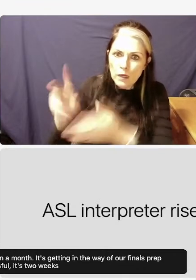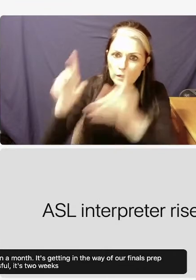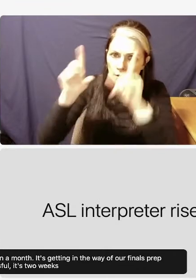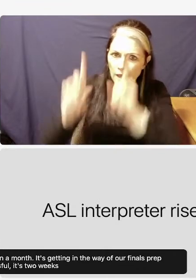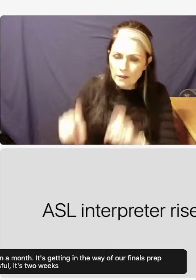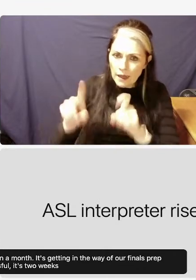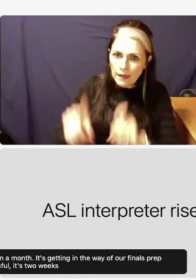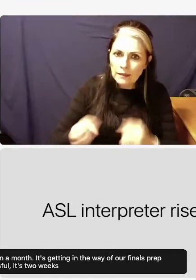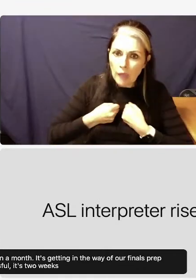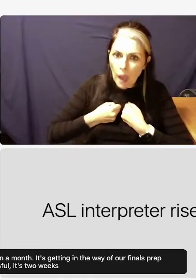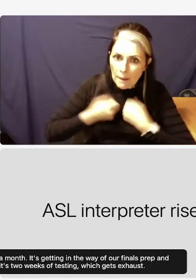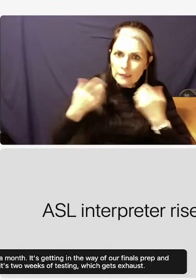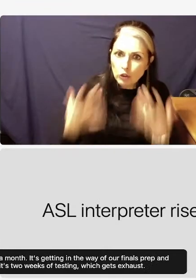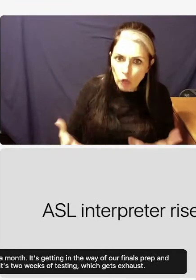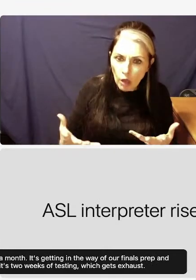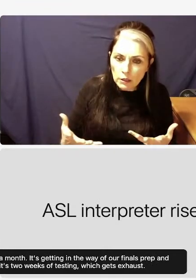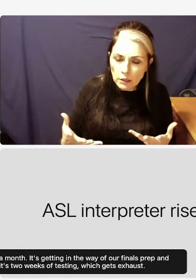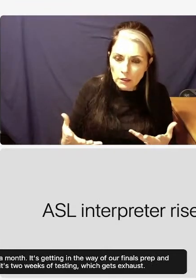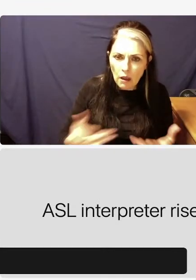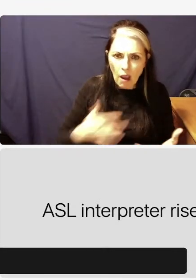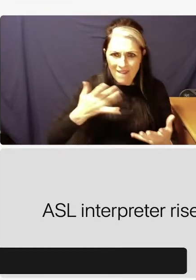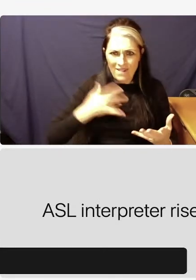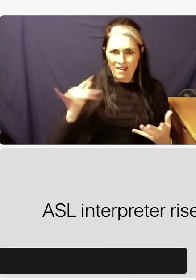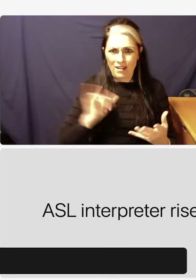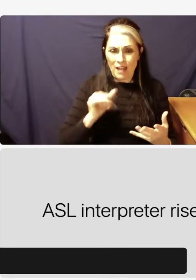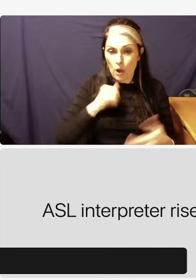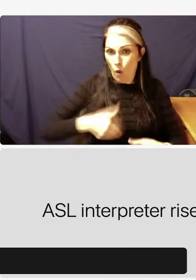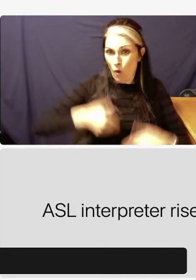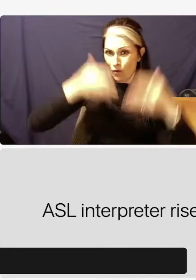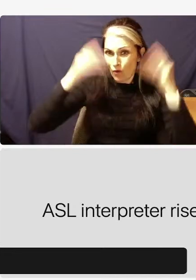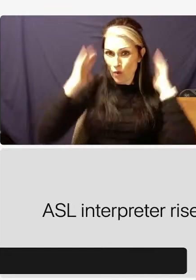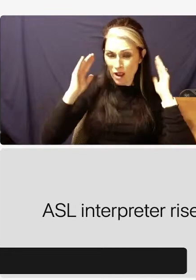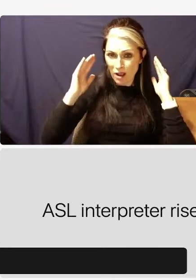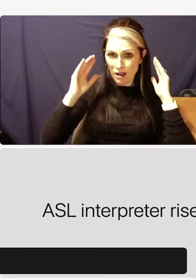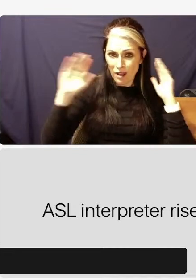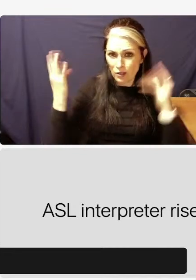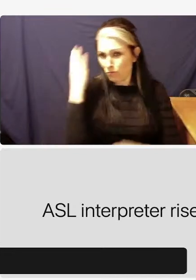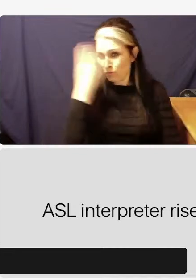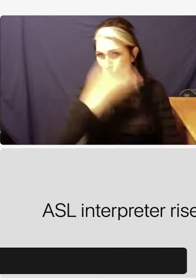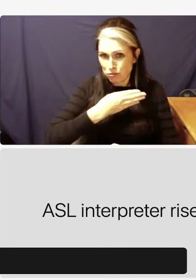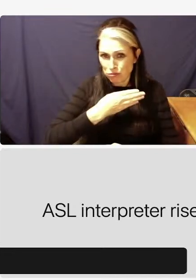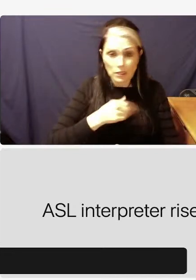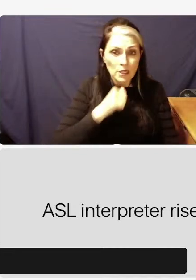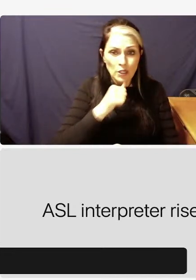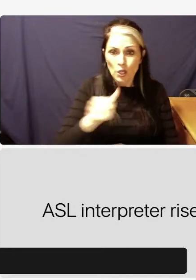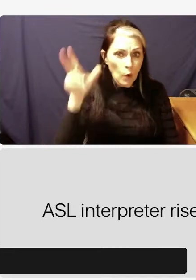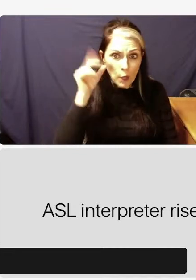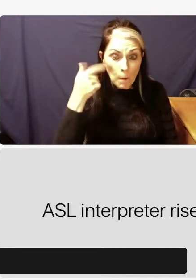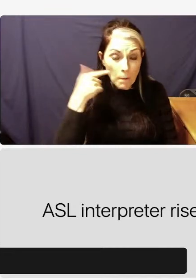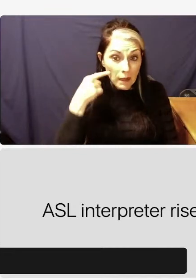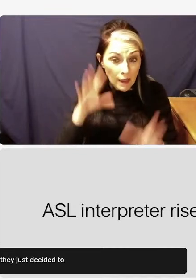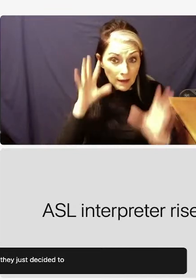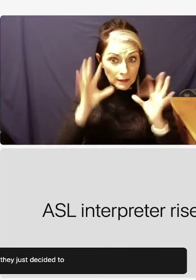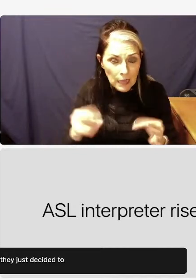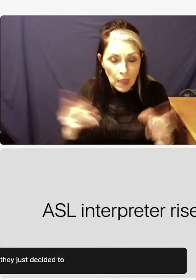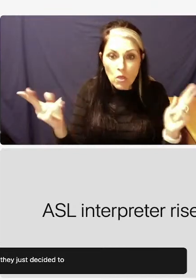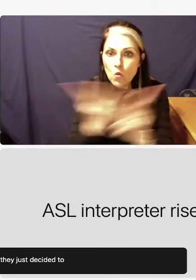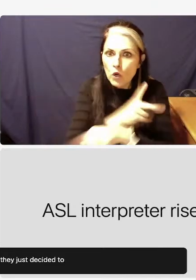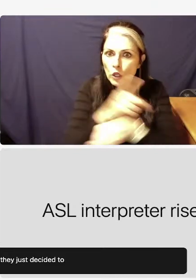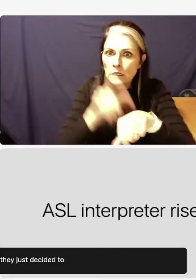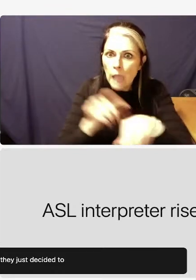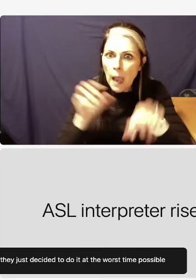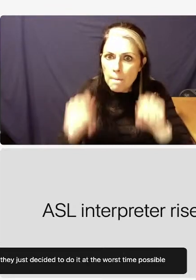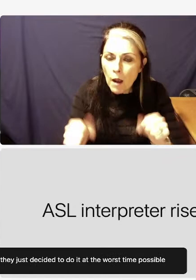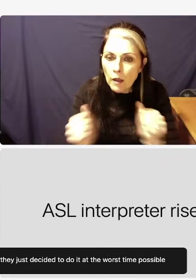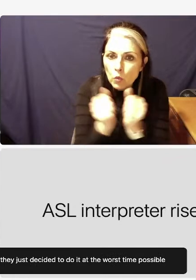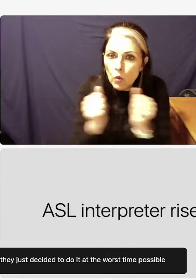exhausting i can't help but feel not only overwhelmed but overlooked and not heard they just decided to do it at the worst time possible without